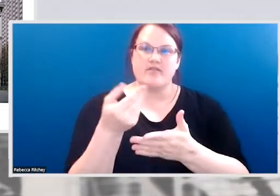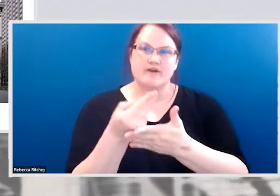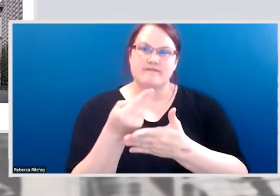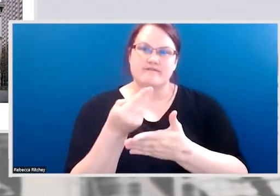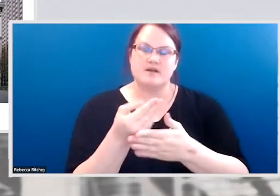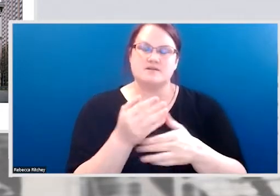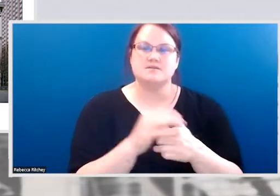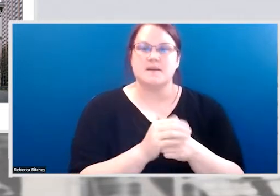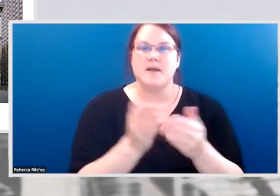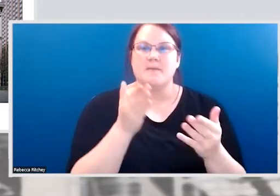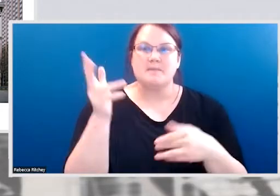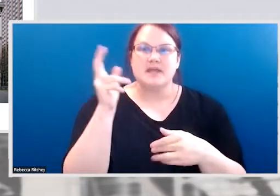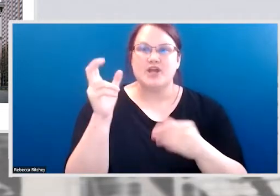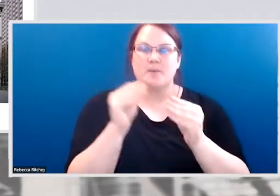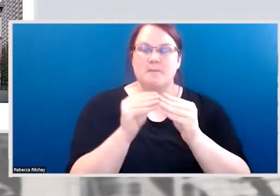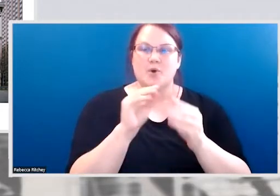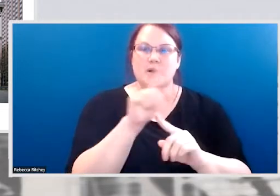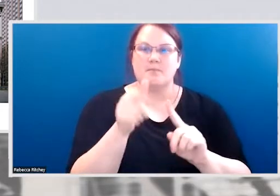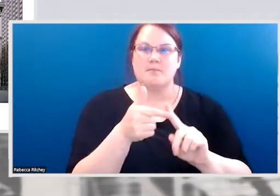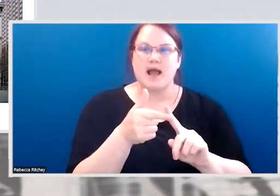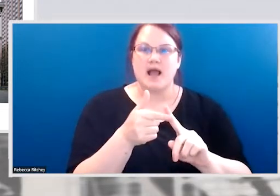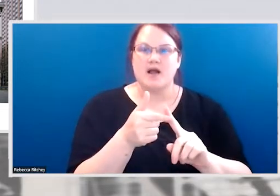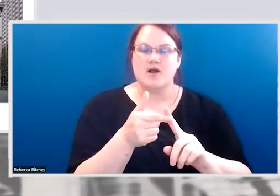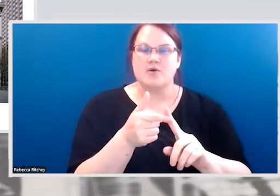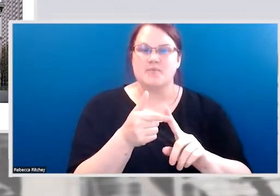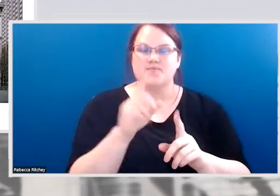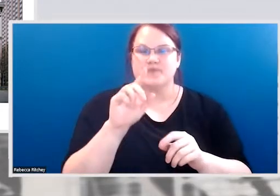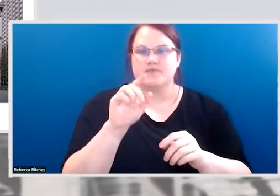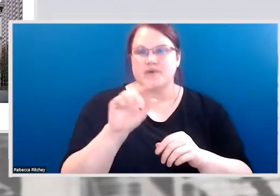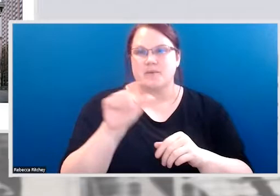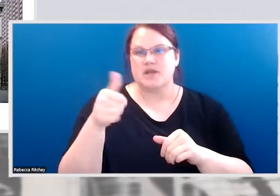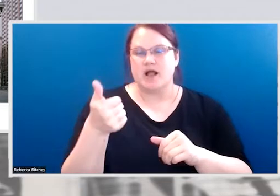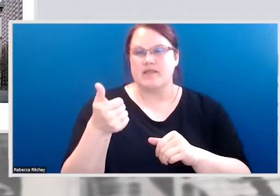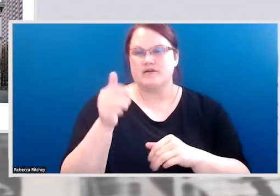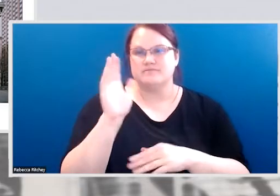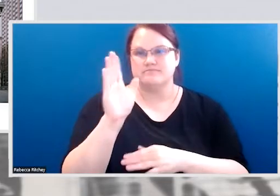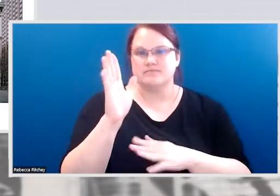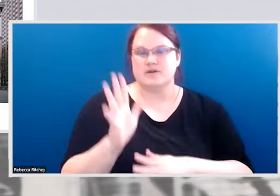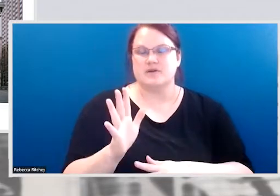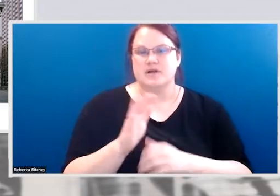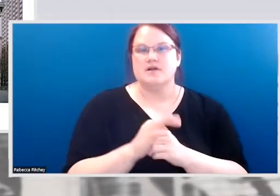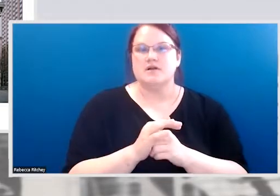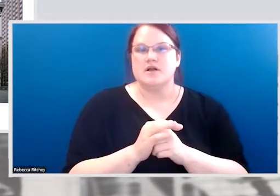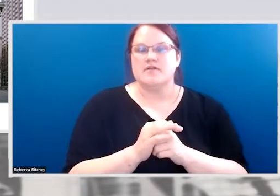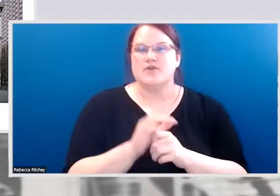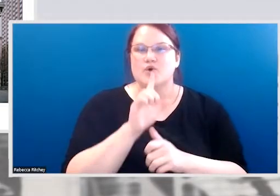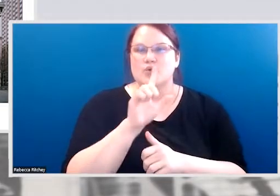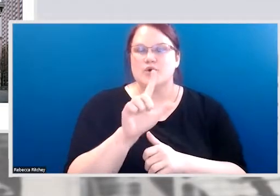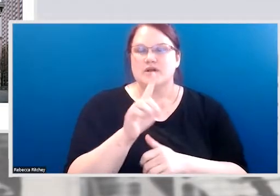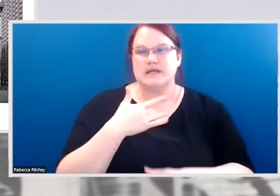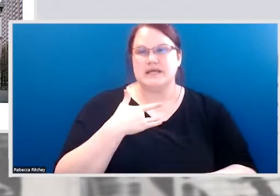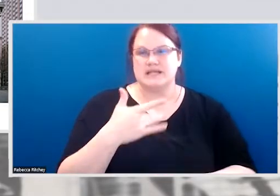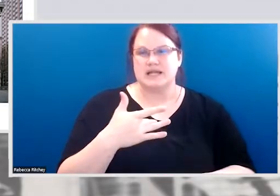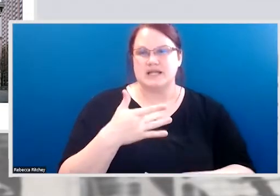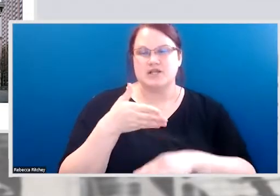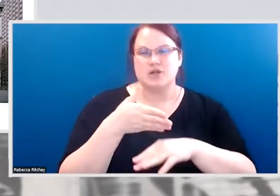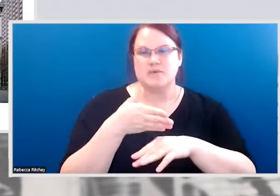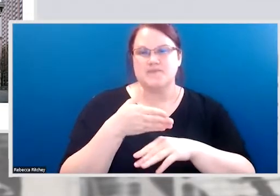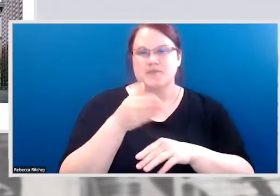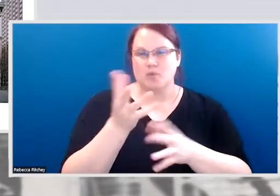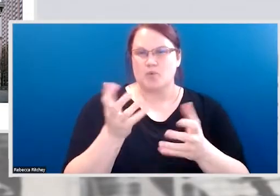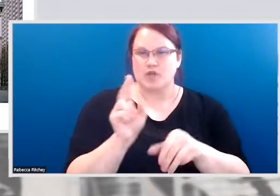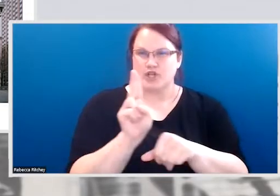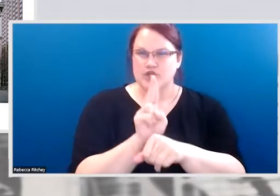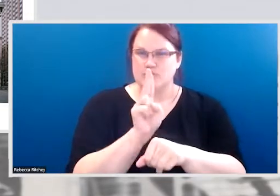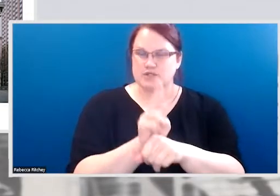may hear more about this from Wendy Finstrom in a little bit, but community development block grant funds are really intended to be over and above. We want to use those funds